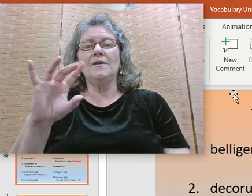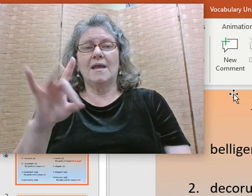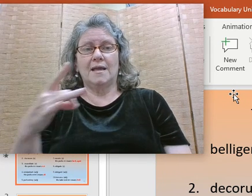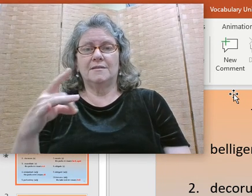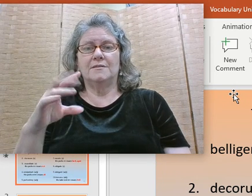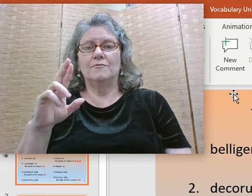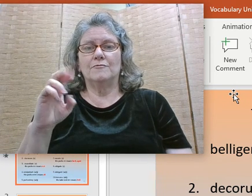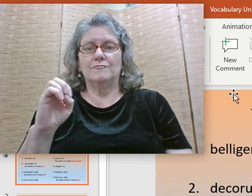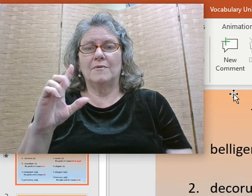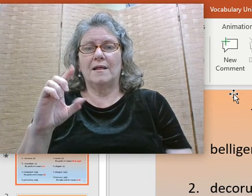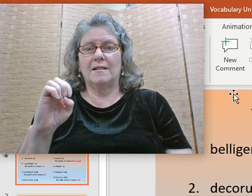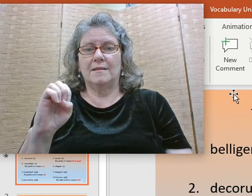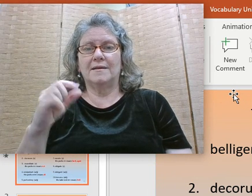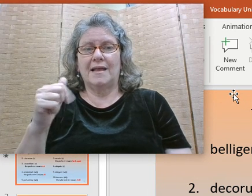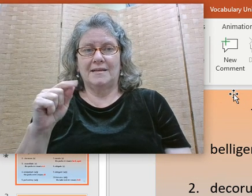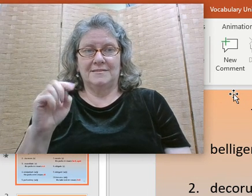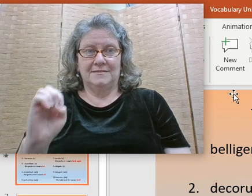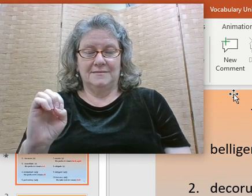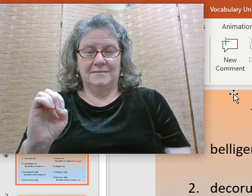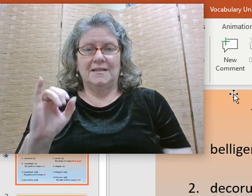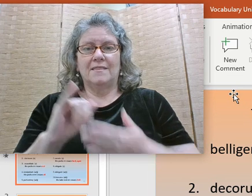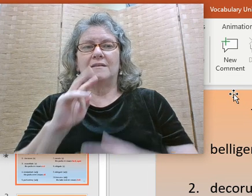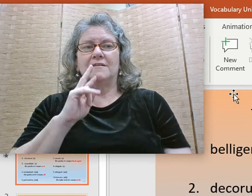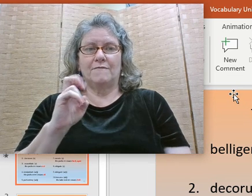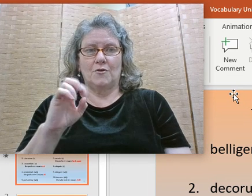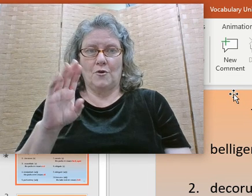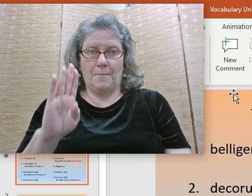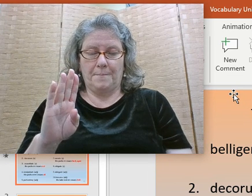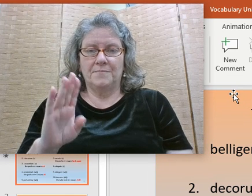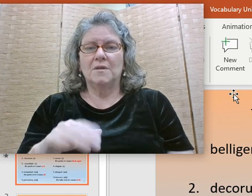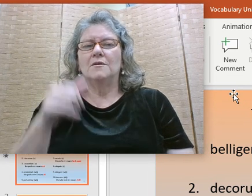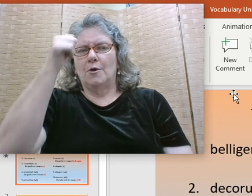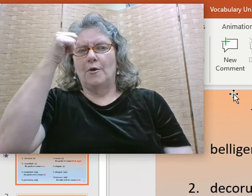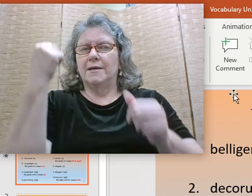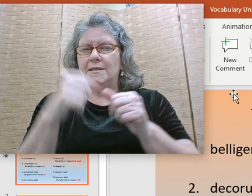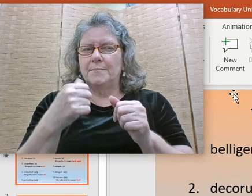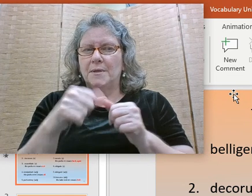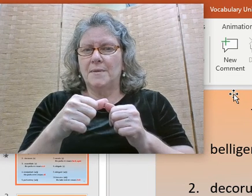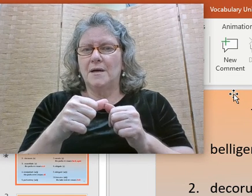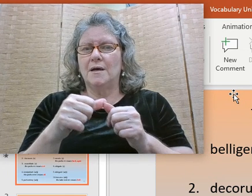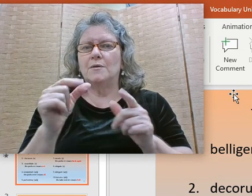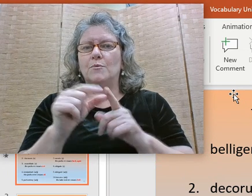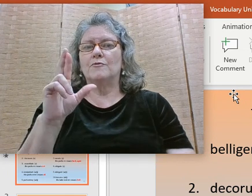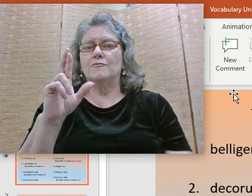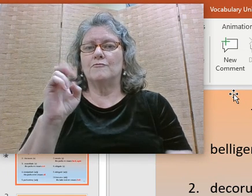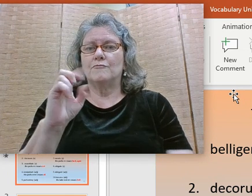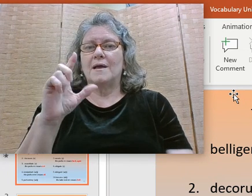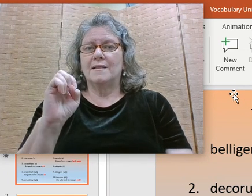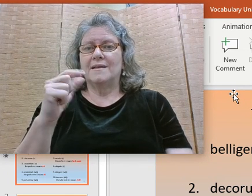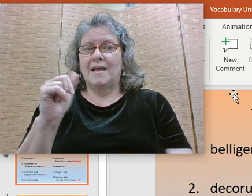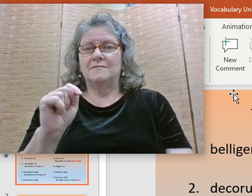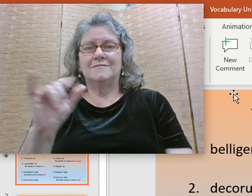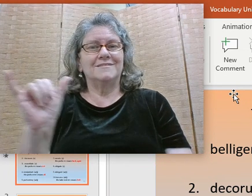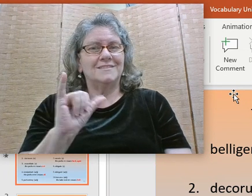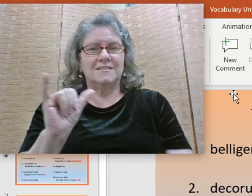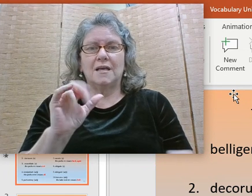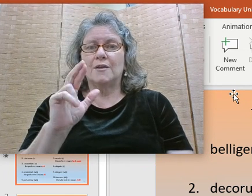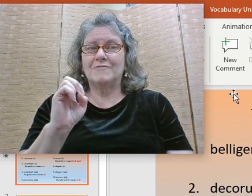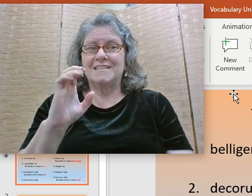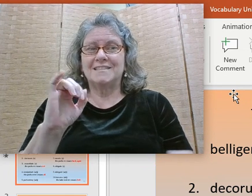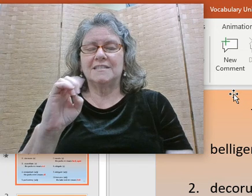relegate, and that is a verb. So keep in mind that the word relegate, just like the word recede, contains